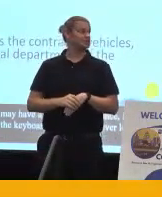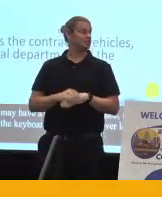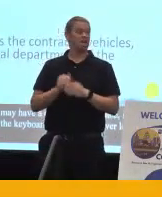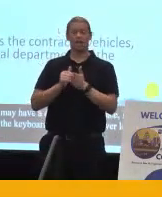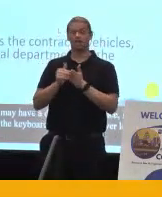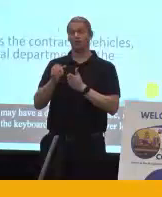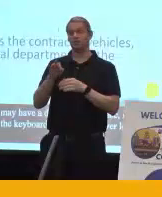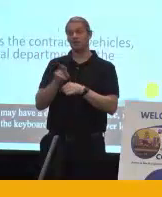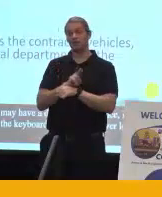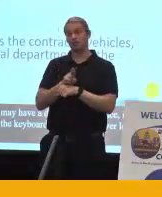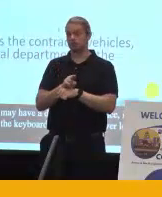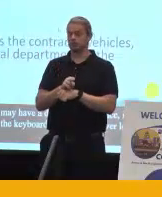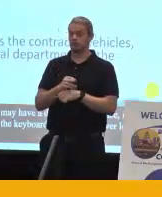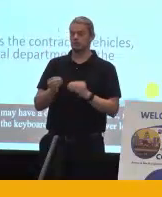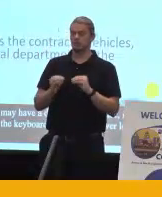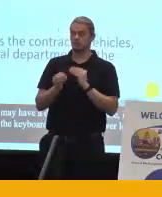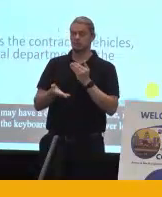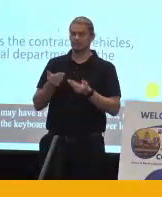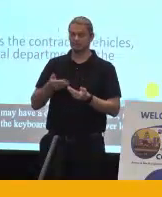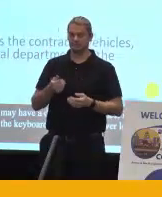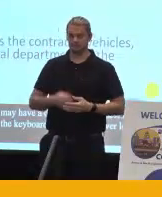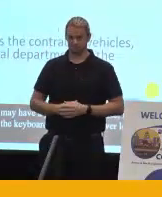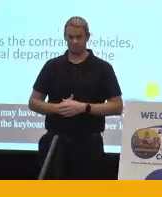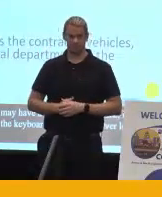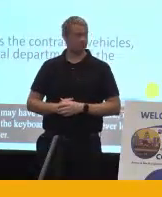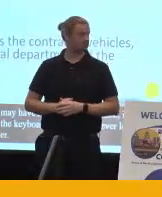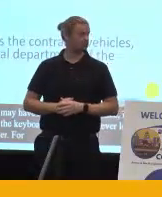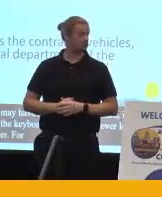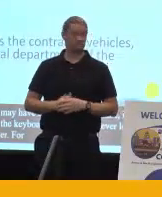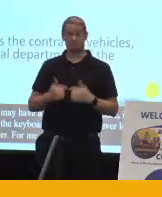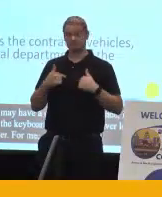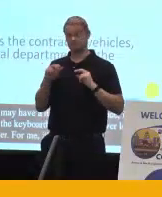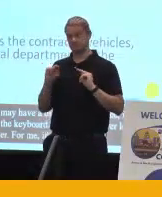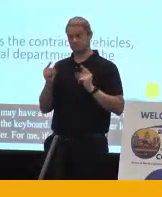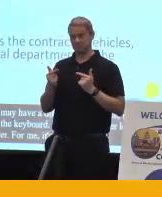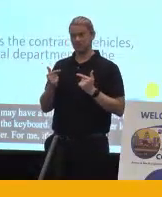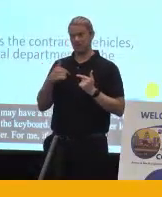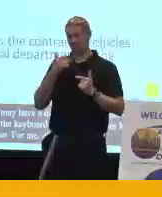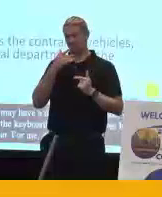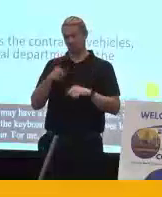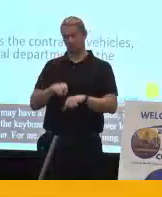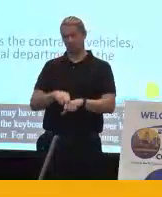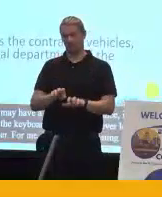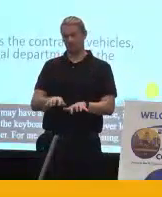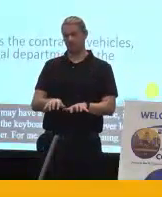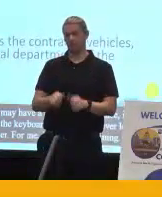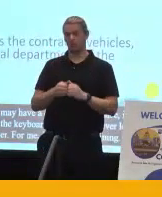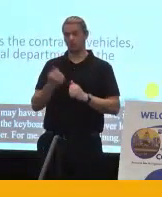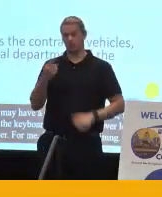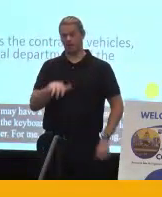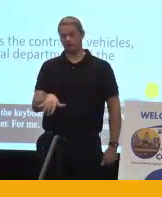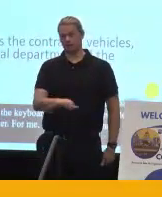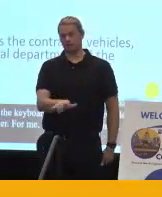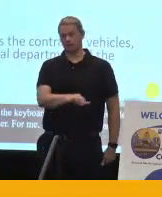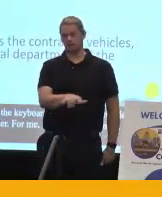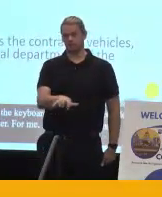lot easier. For me, it's a lot of retraining. I don't do it well. I do better on a regular keyboard with one hand. So